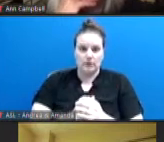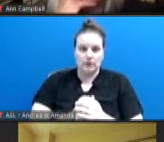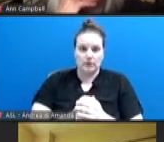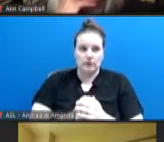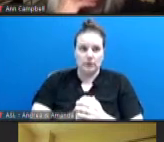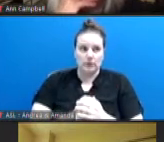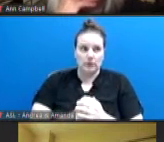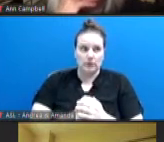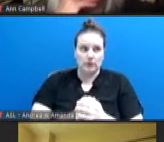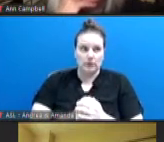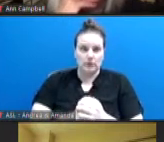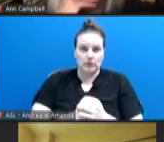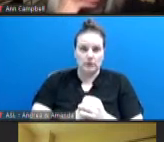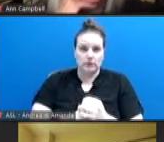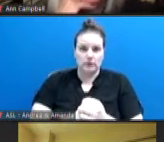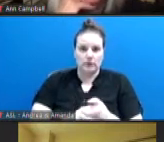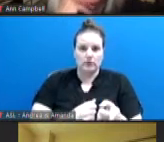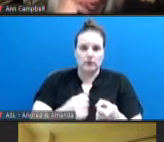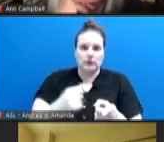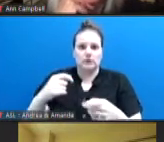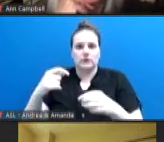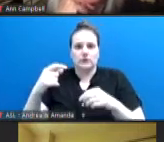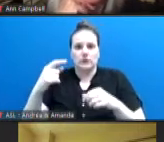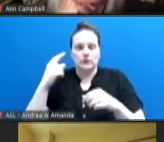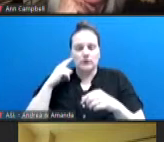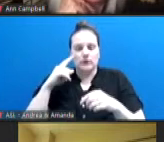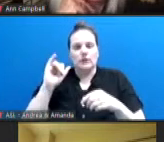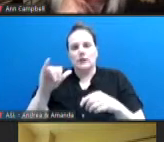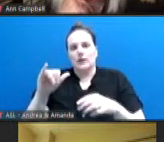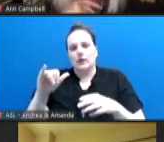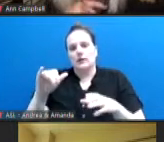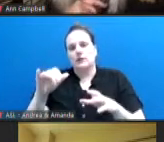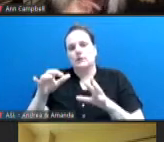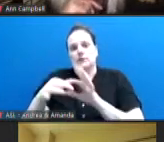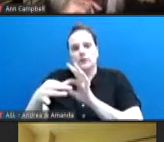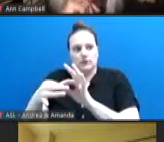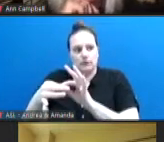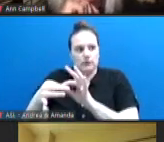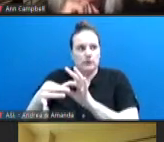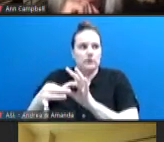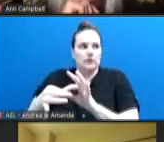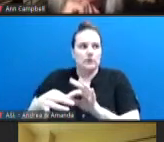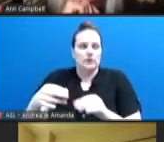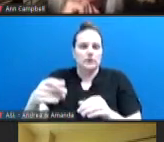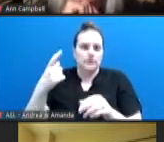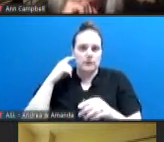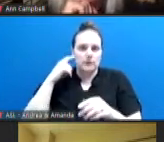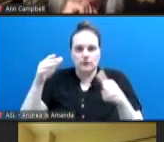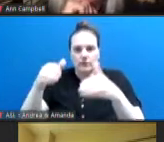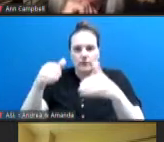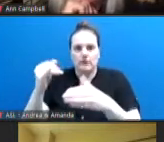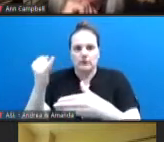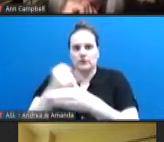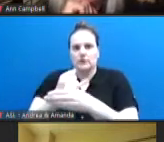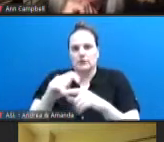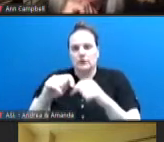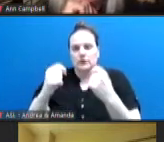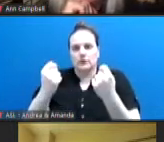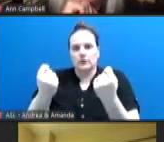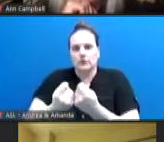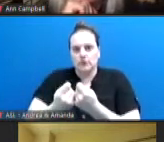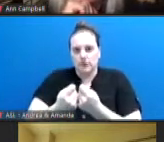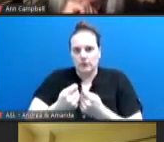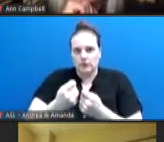Yeah, I don't think there'll be a direct relationship between the Focus Intervention Team and the FBI or ATF. We